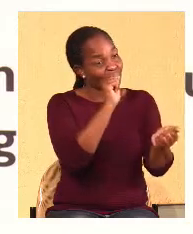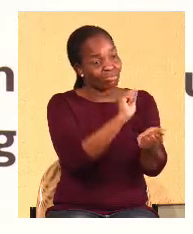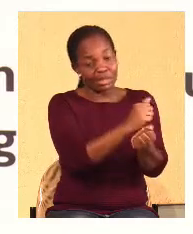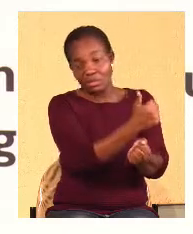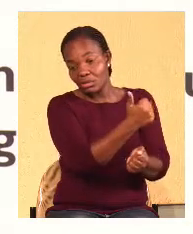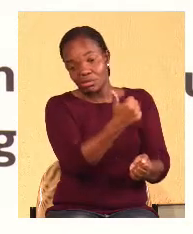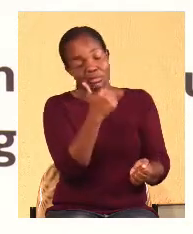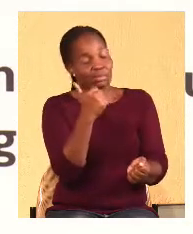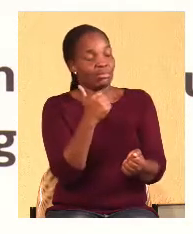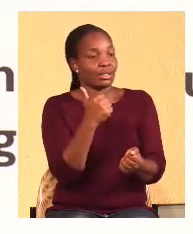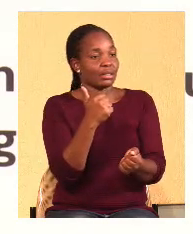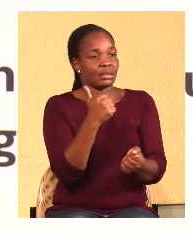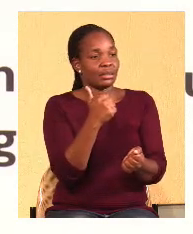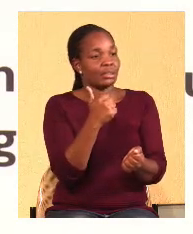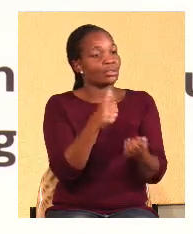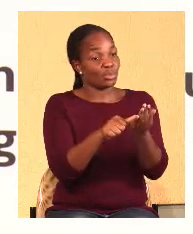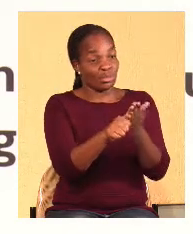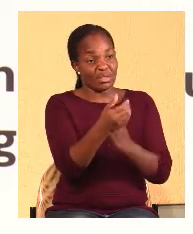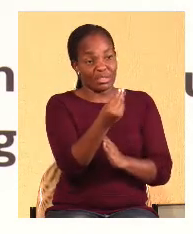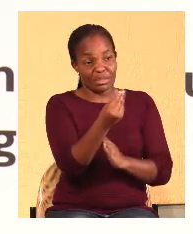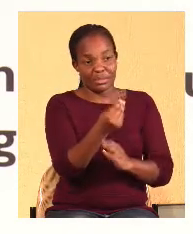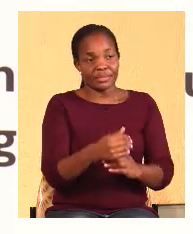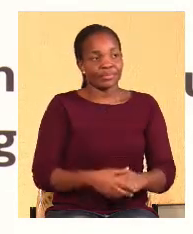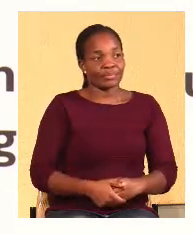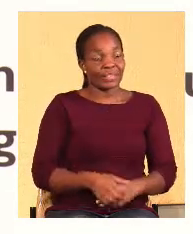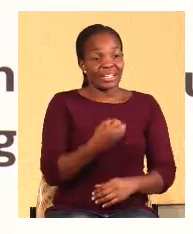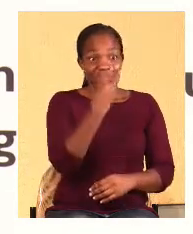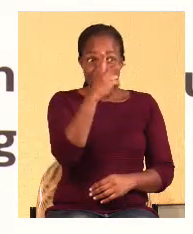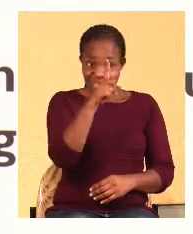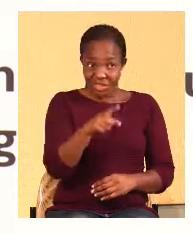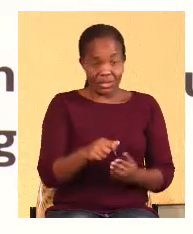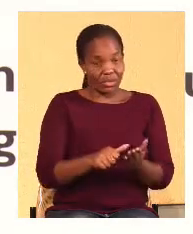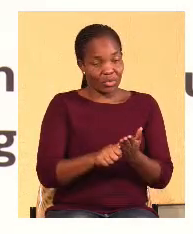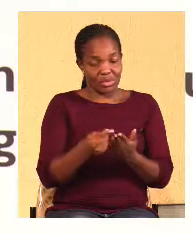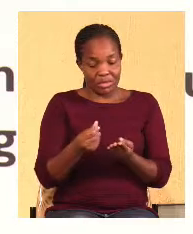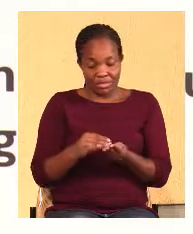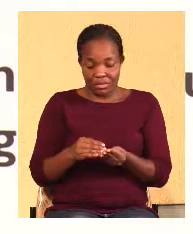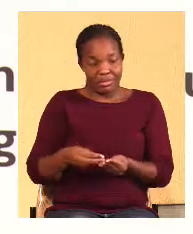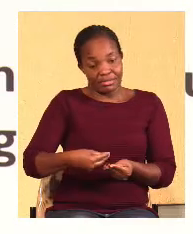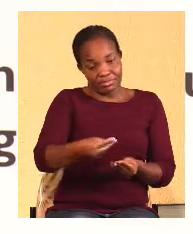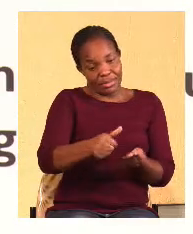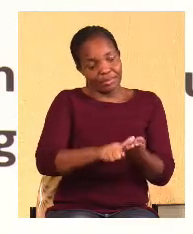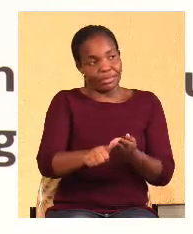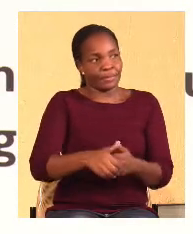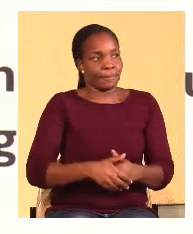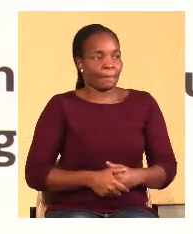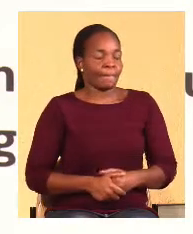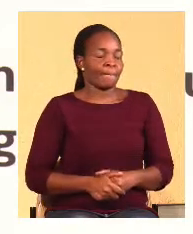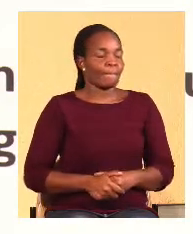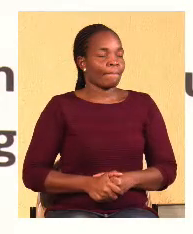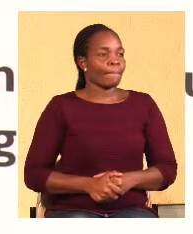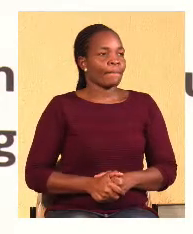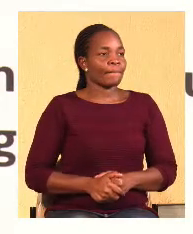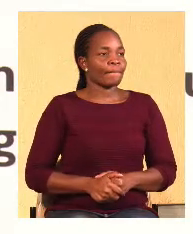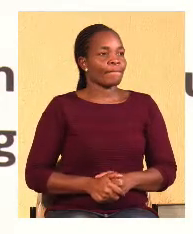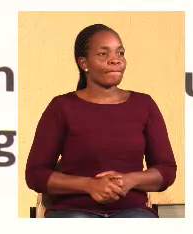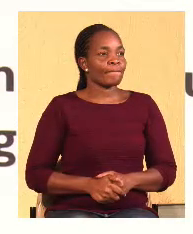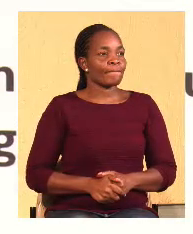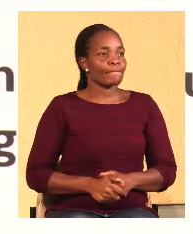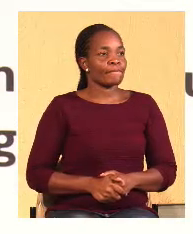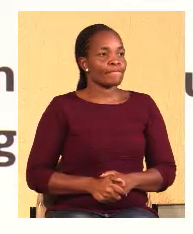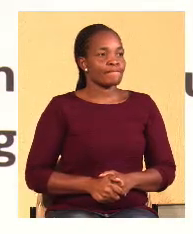Now, the fine of 2,000 is linked to the fact that under the Criminal Procedure Act, police officers actually are authorized